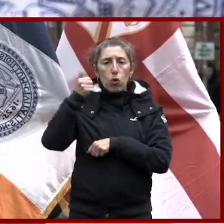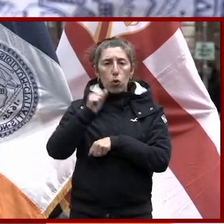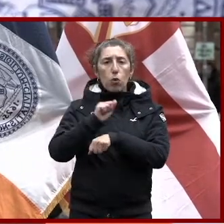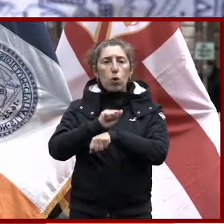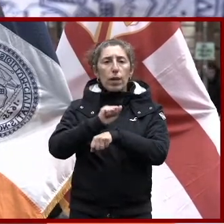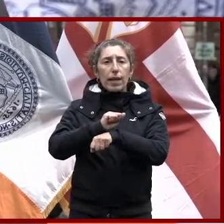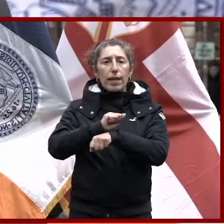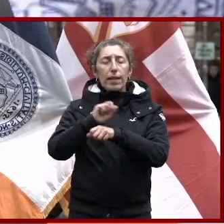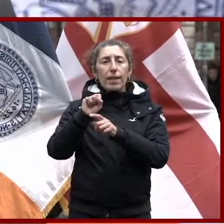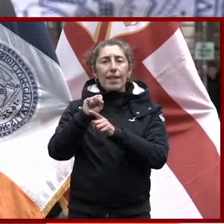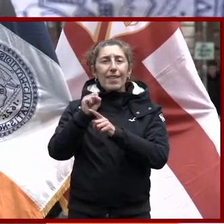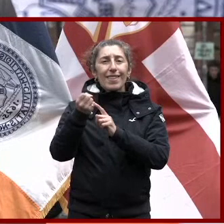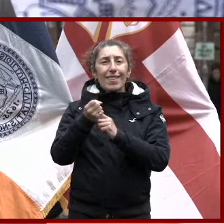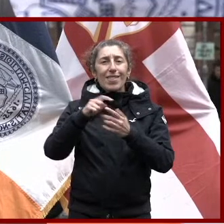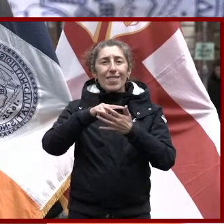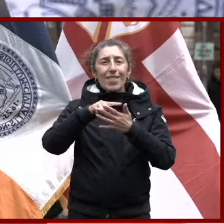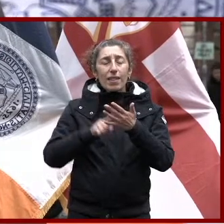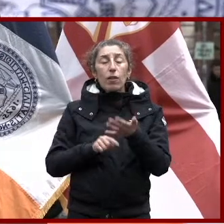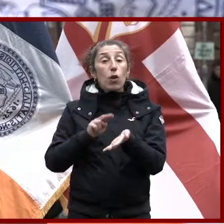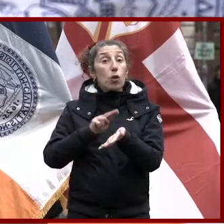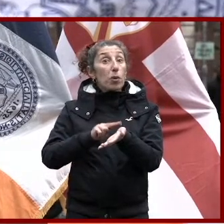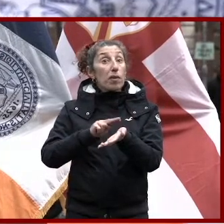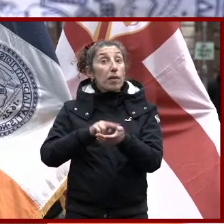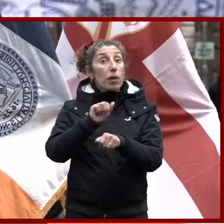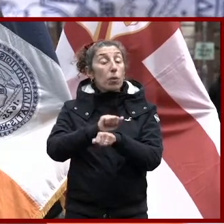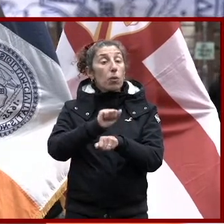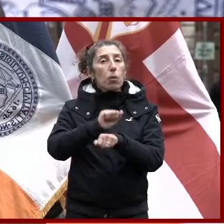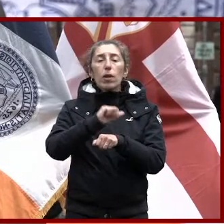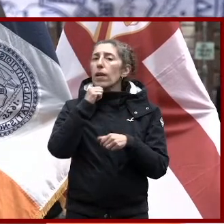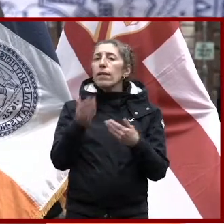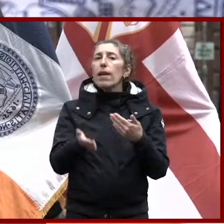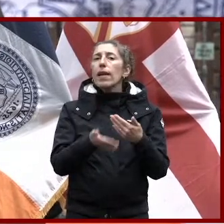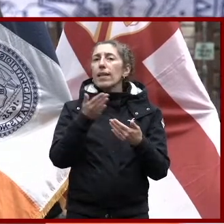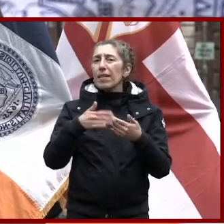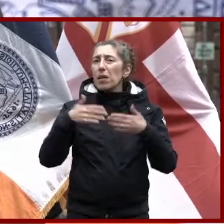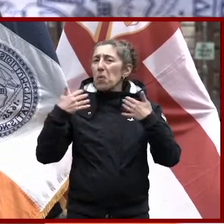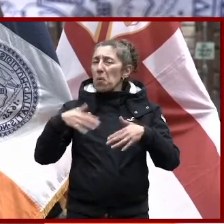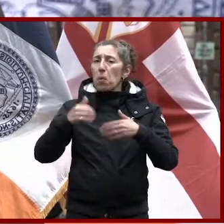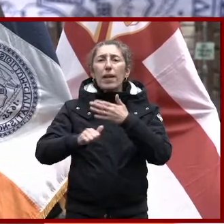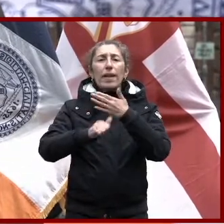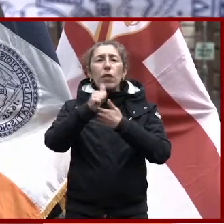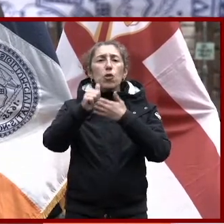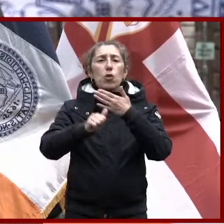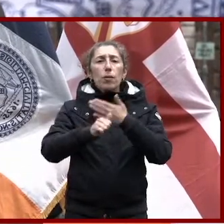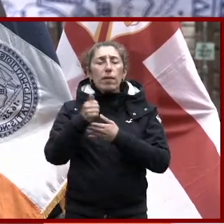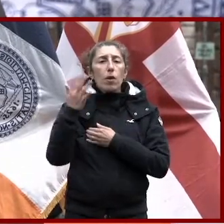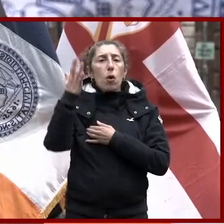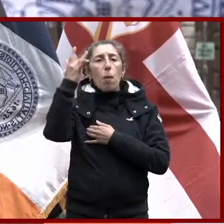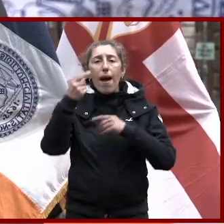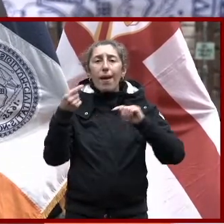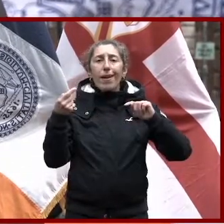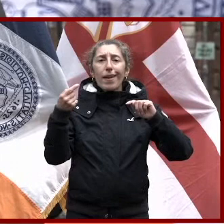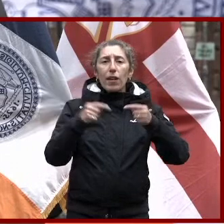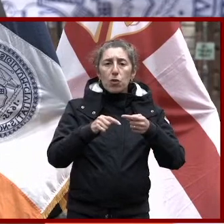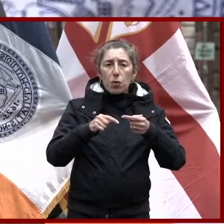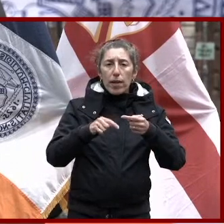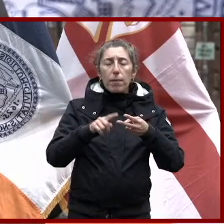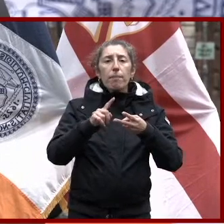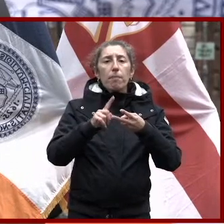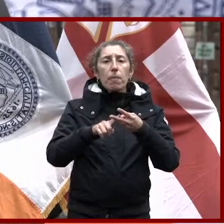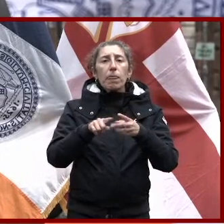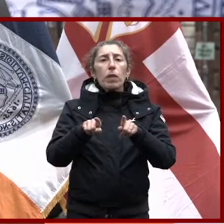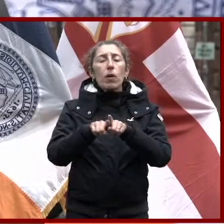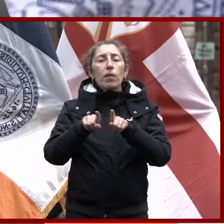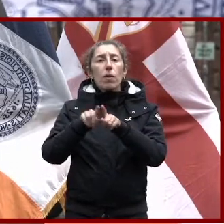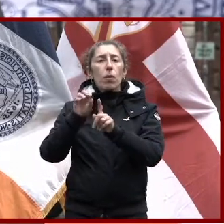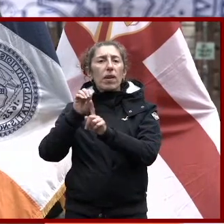a dangerous profession. Nurses experience some of the highest injury rates. Nurses are regularly exposed